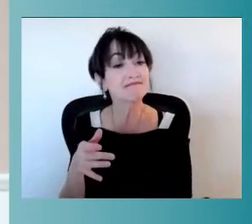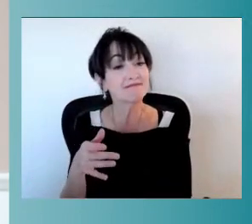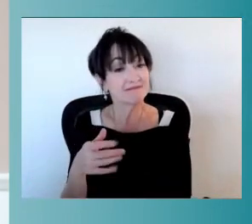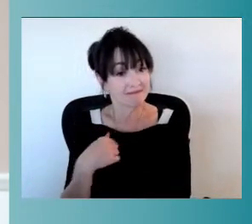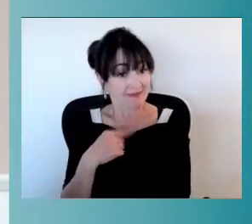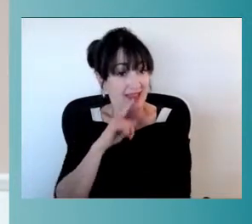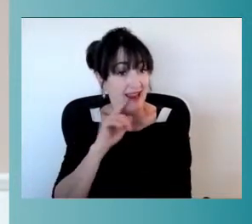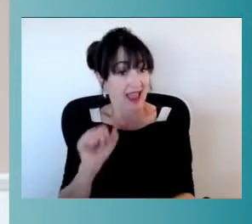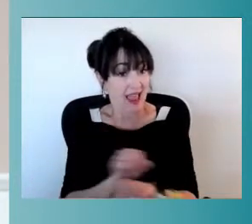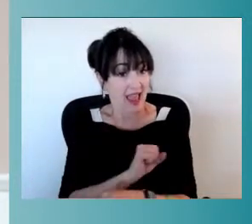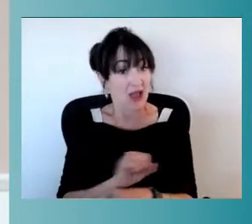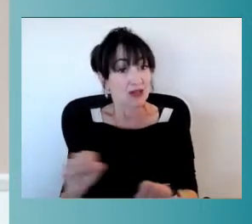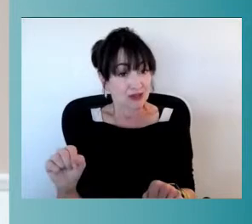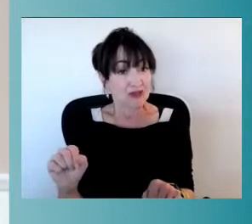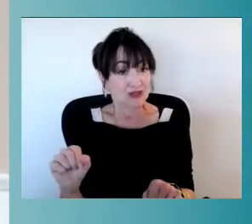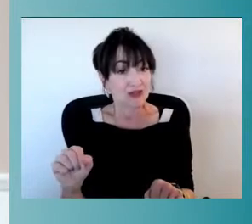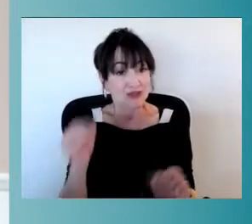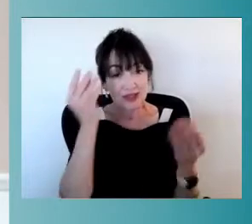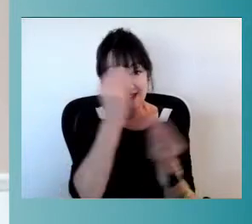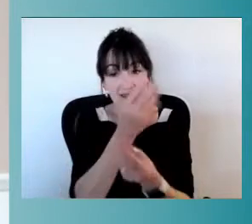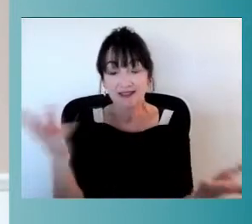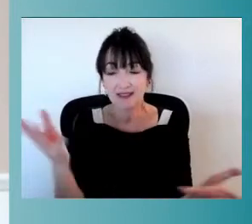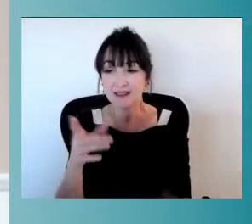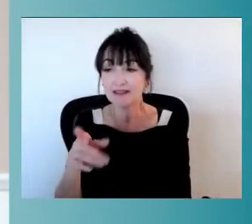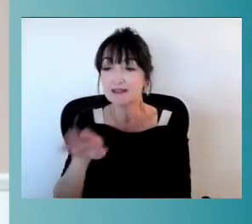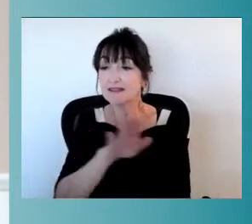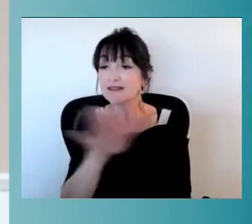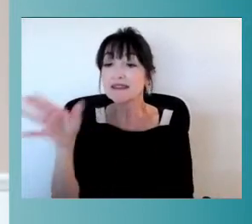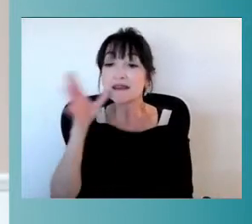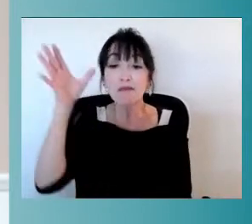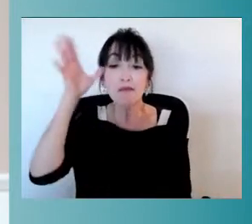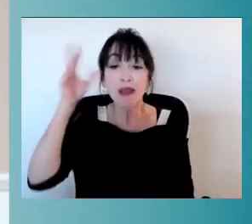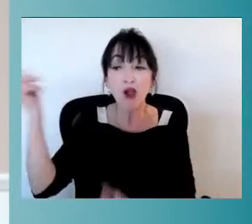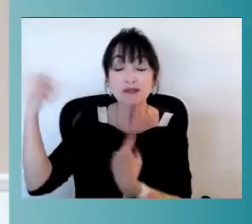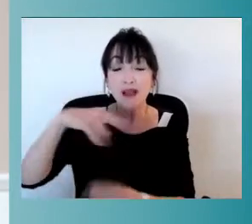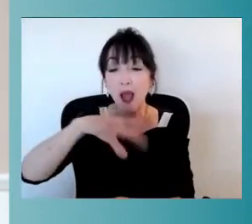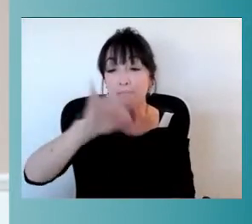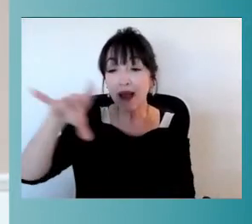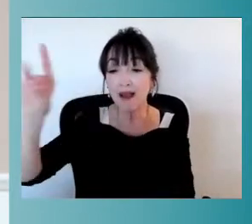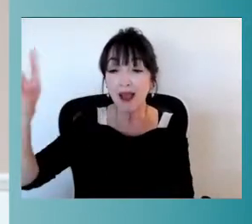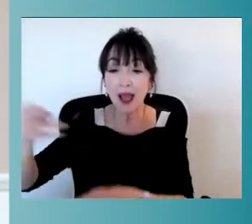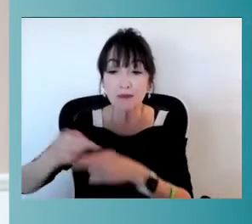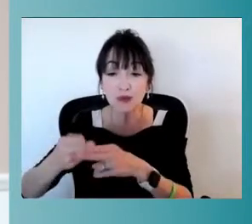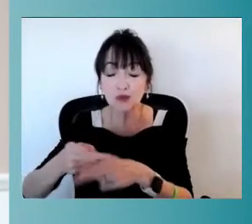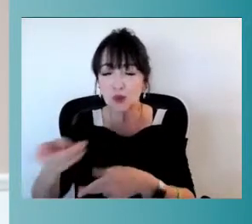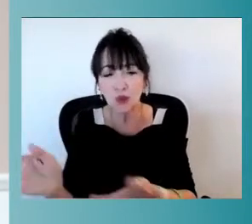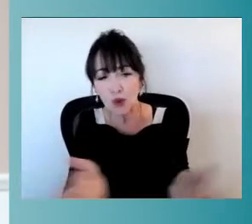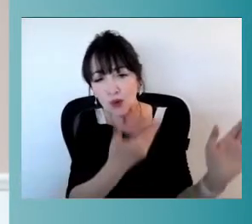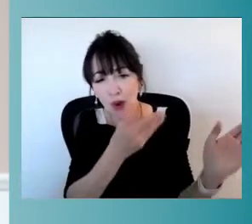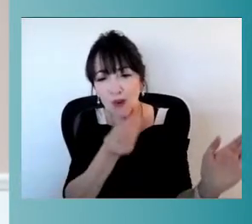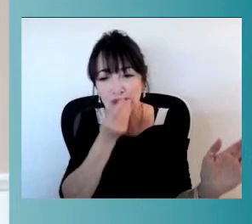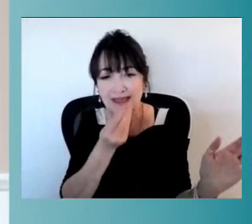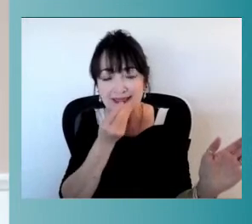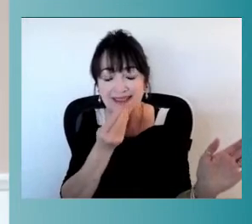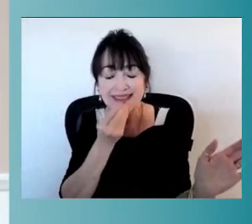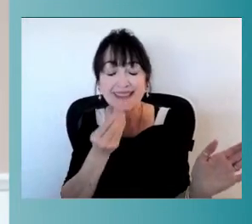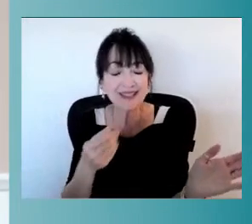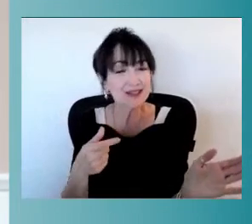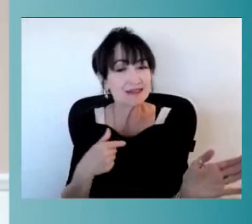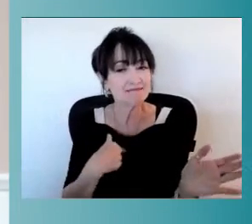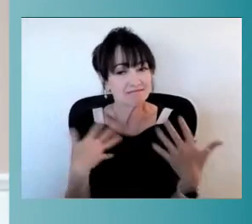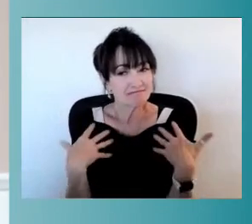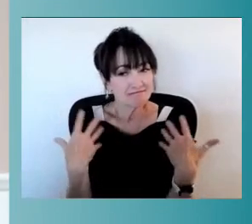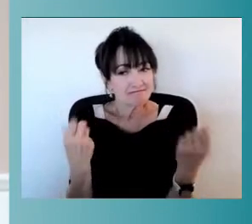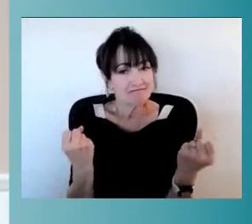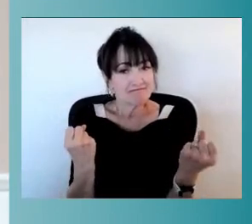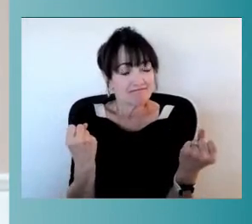actually got everybody to go, and I told them that their parents had to pick them up soon and that they could go eat and stuff like that. So I got to do that. After